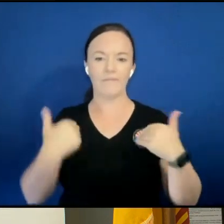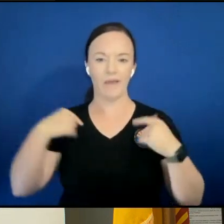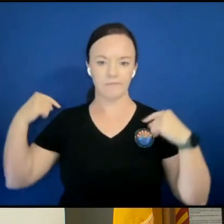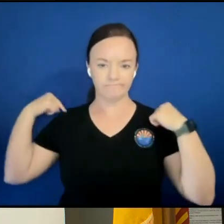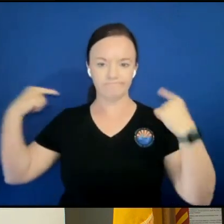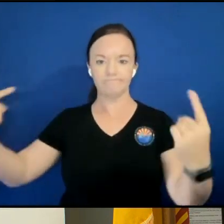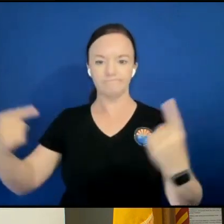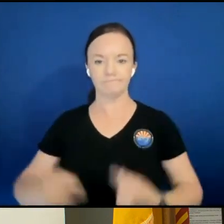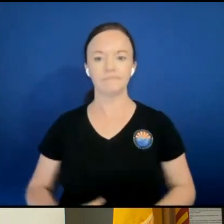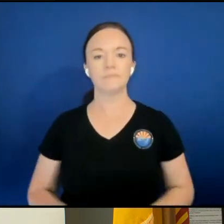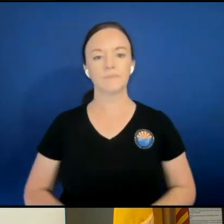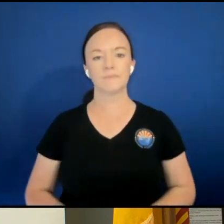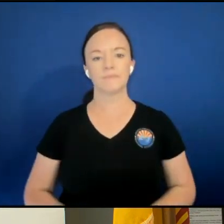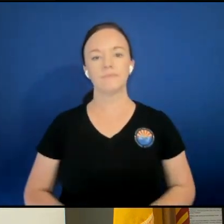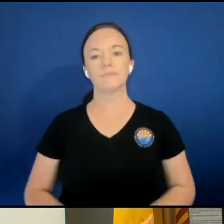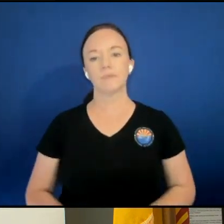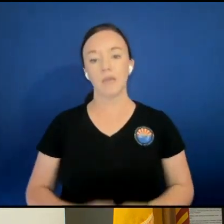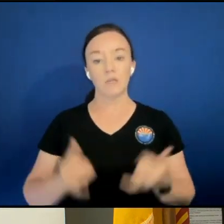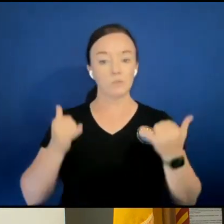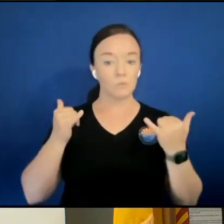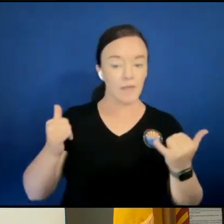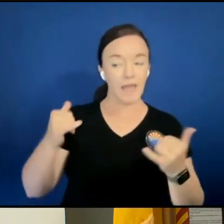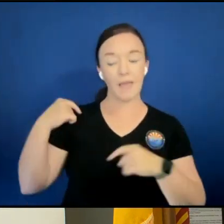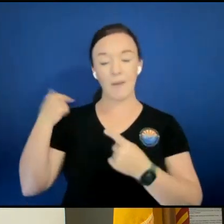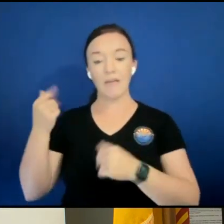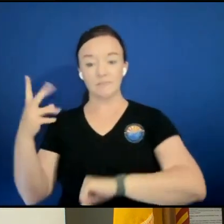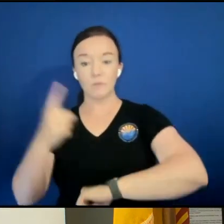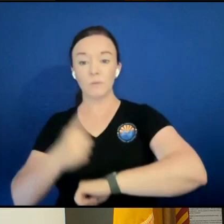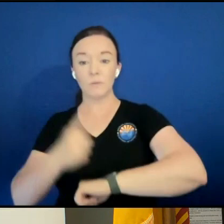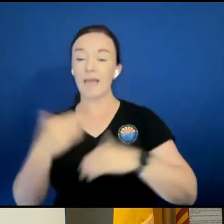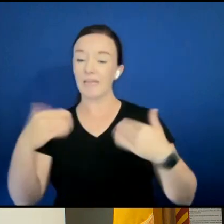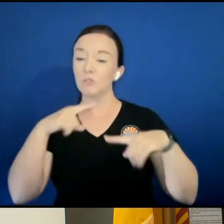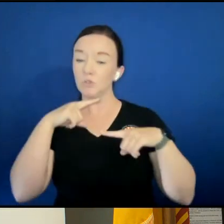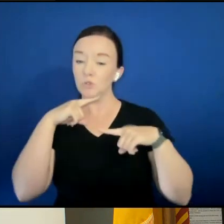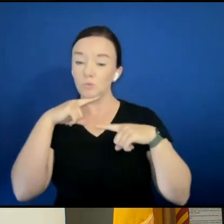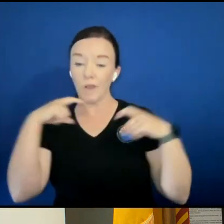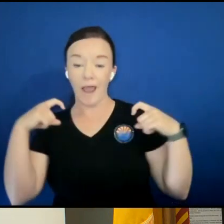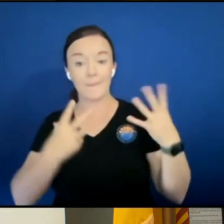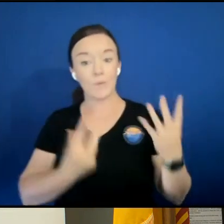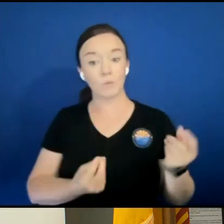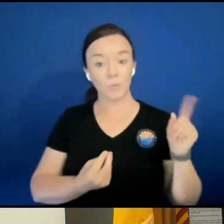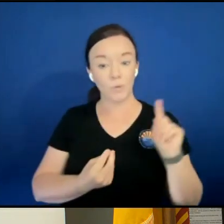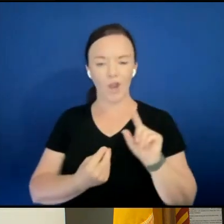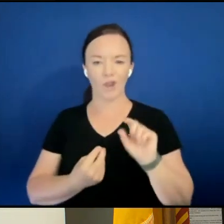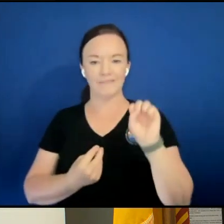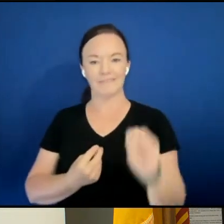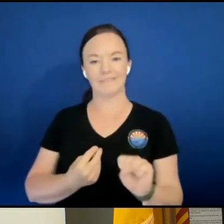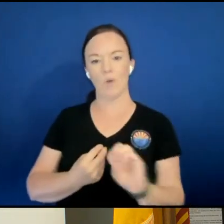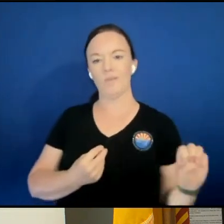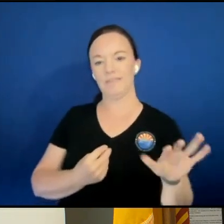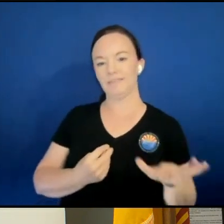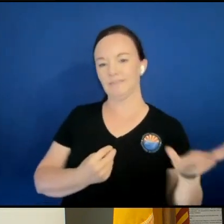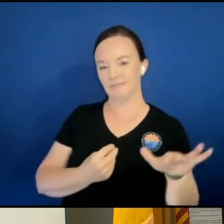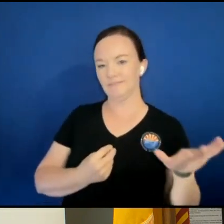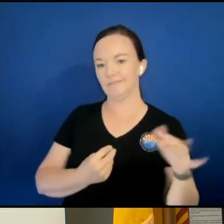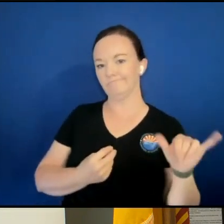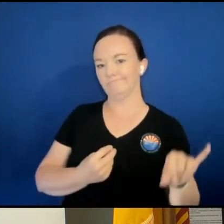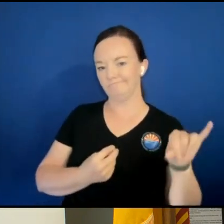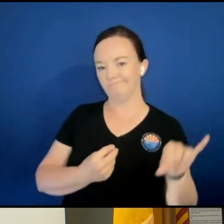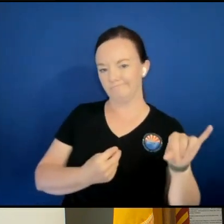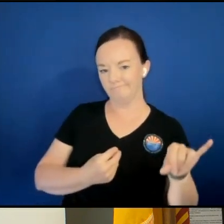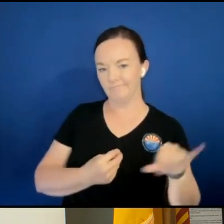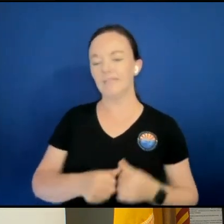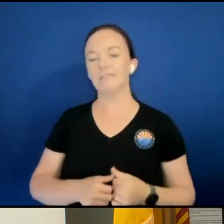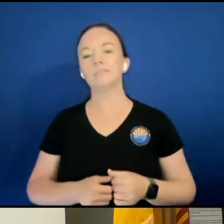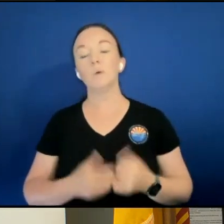now today and over the past few days, with all that moisture parked off to our southeast. So today, with this really dry air in